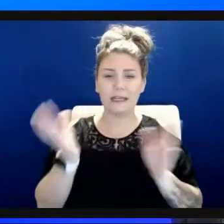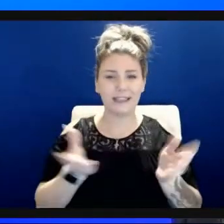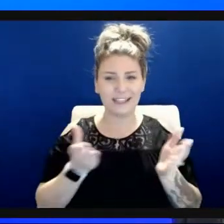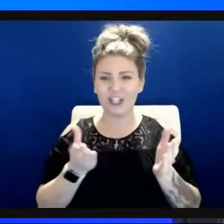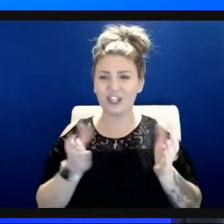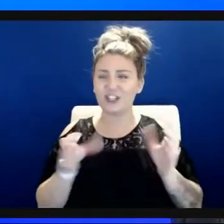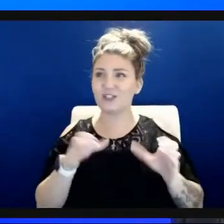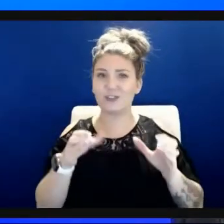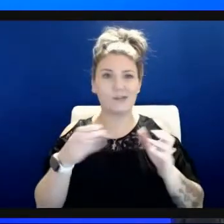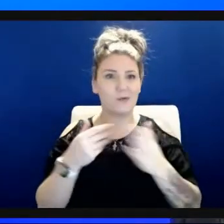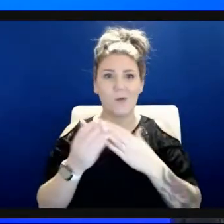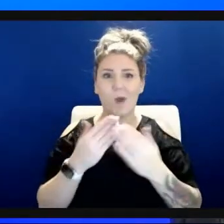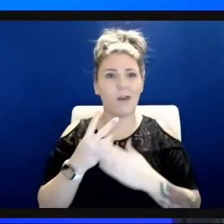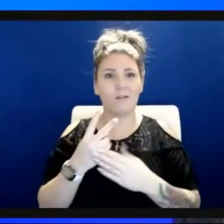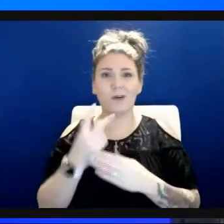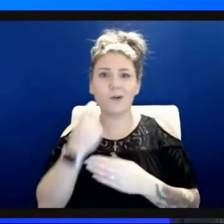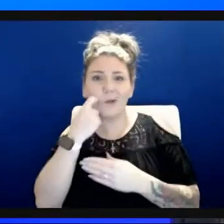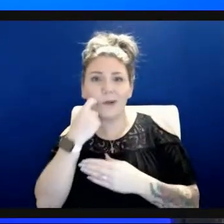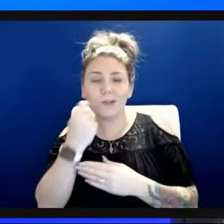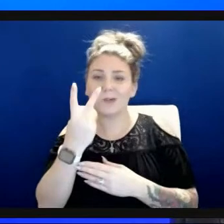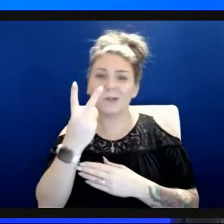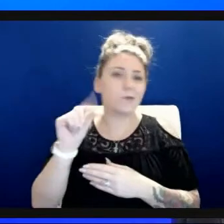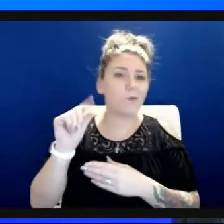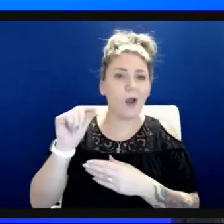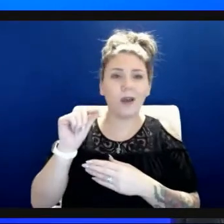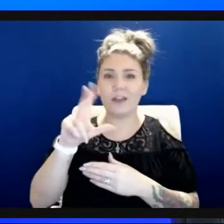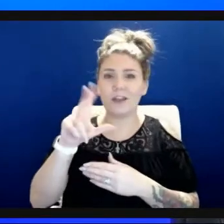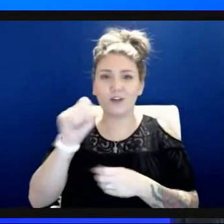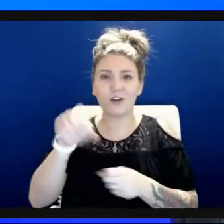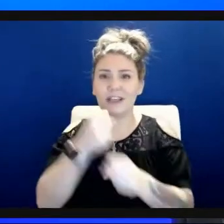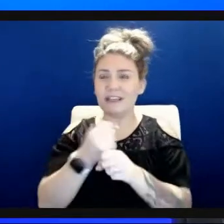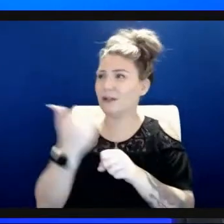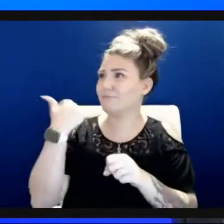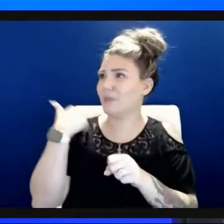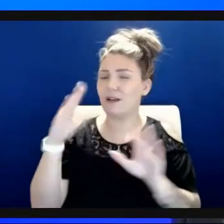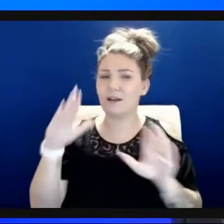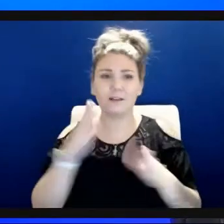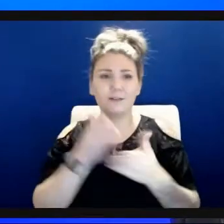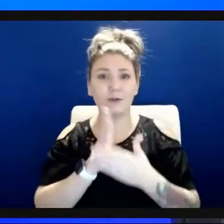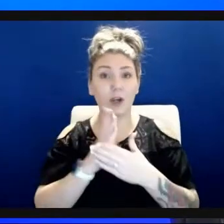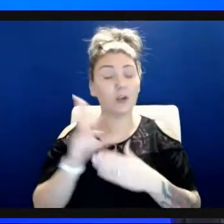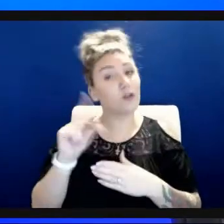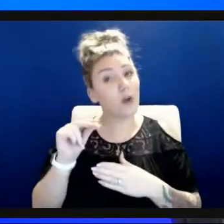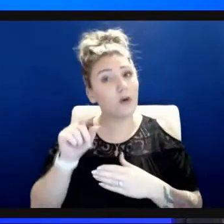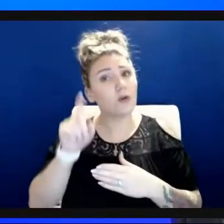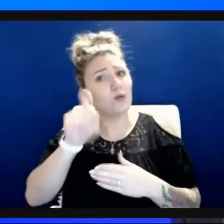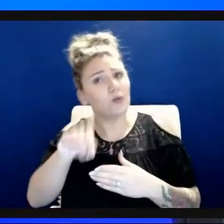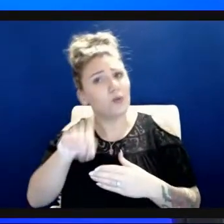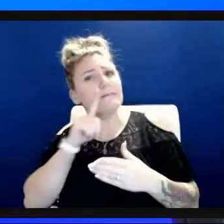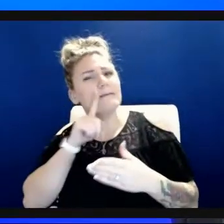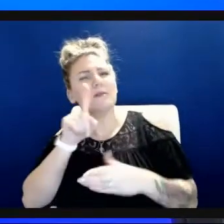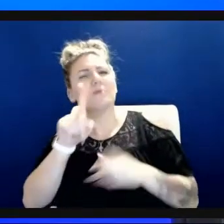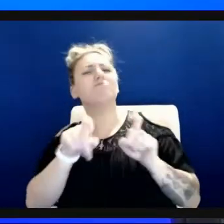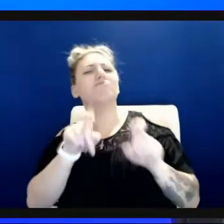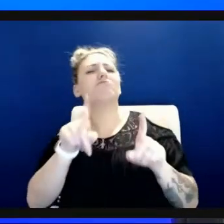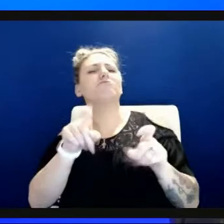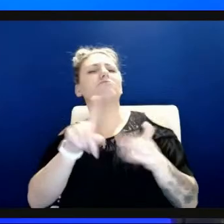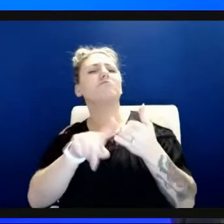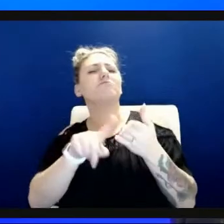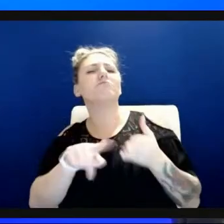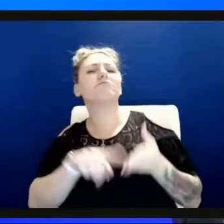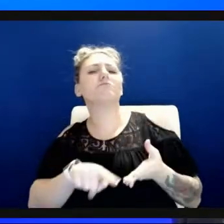20, 30 years and say it's okay. No, we got to question that, and we got to do it the right way with the right